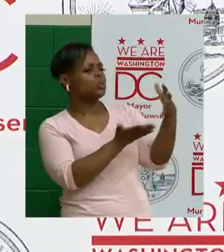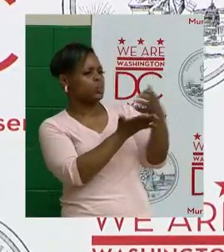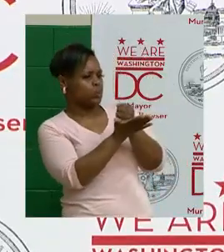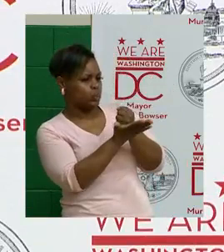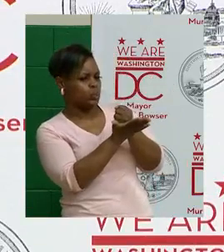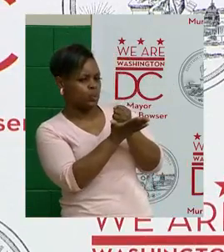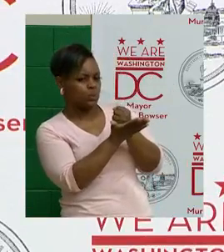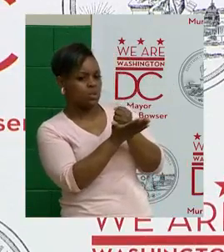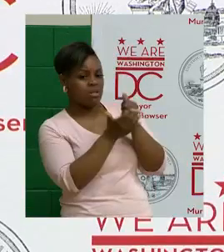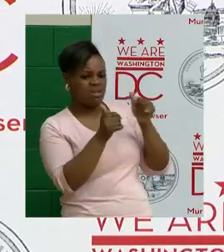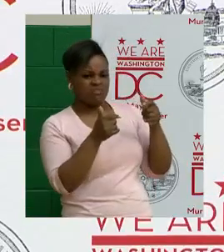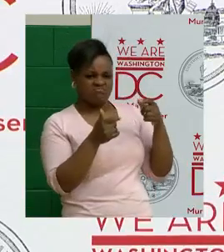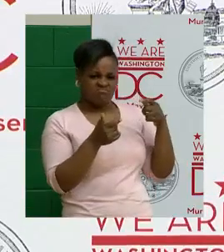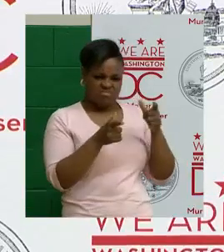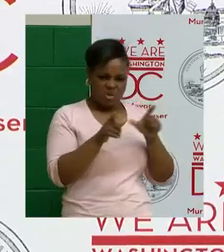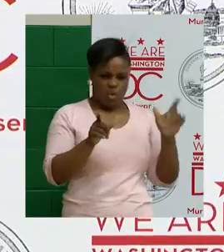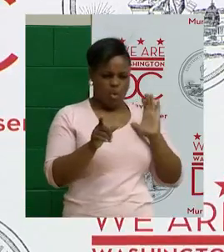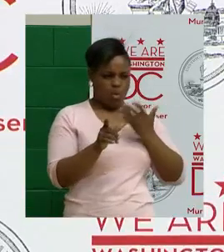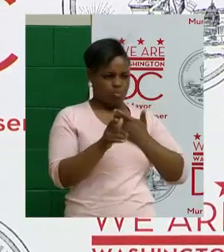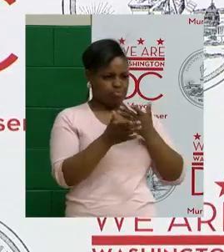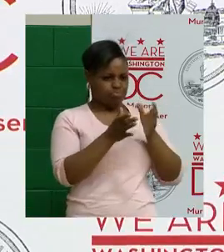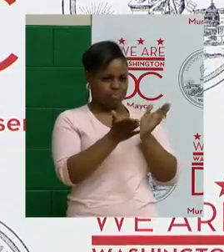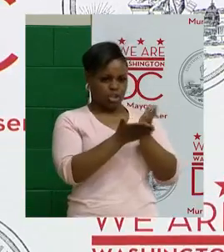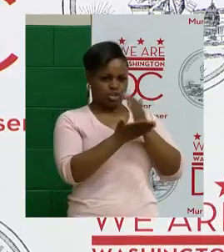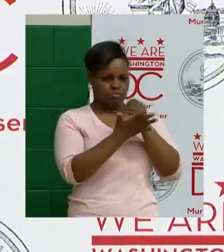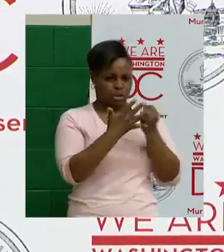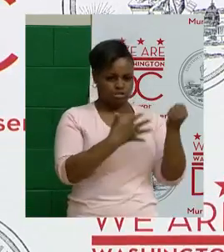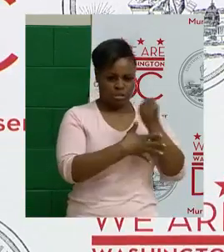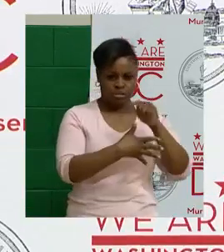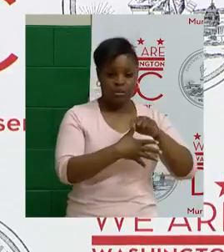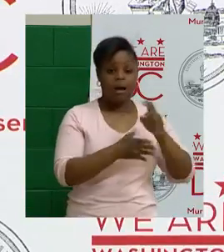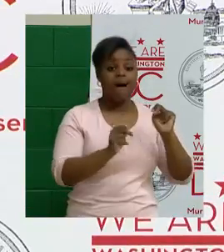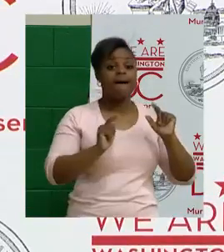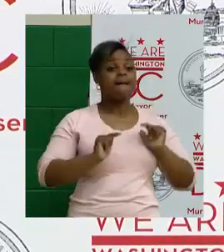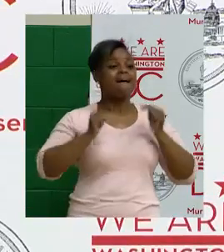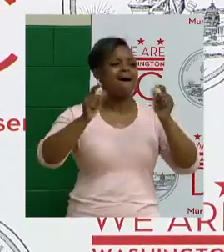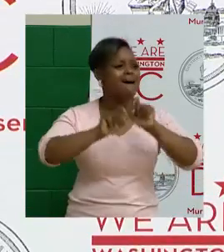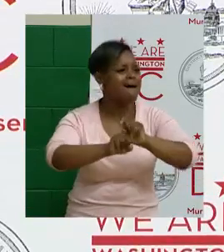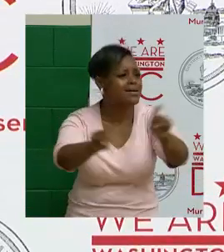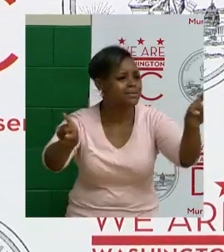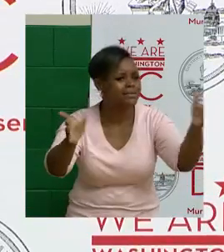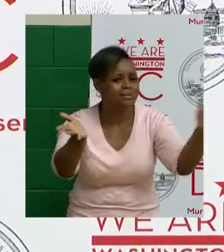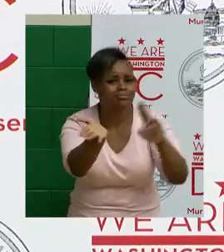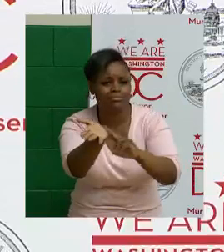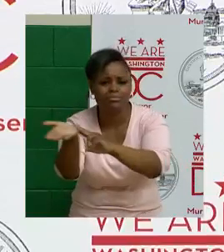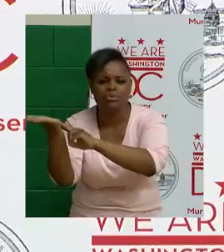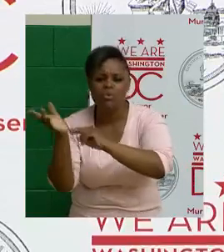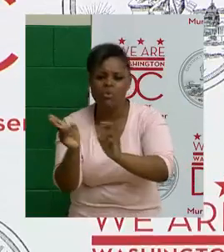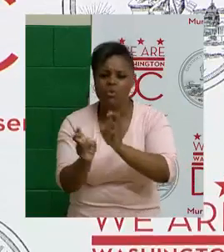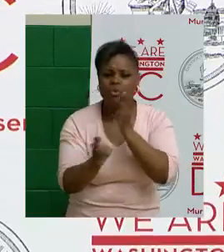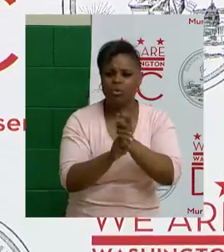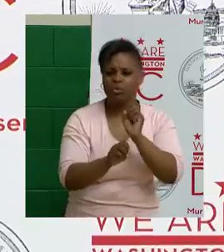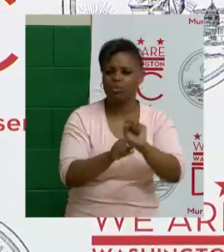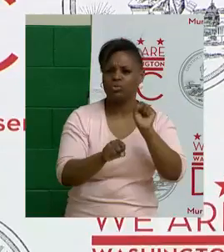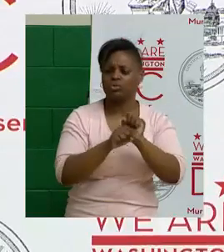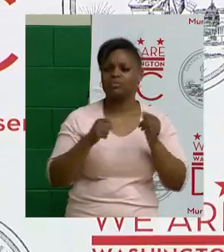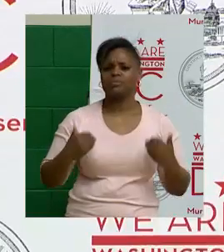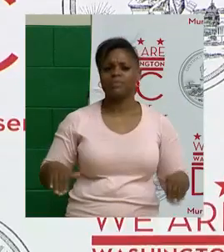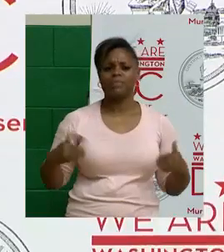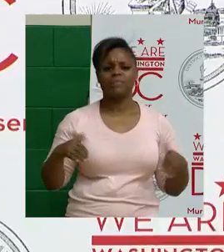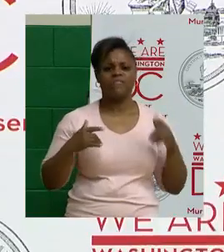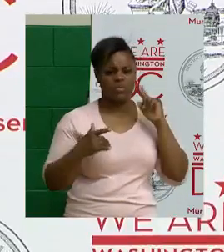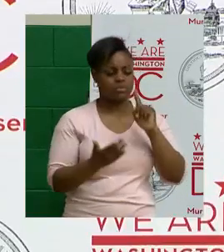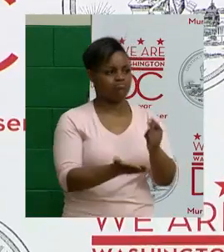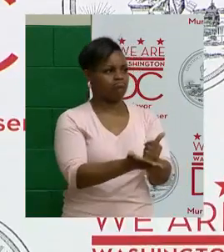budget priorities. And then we ask you to do the very difficult work of helping us make